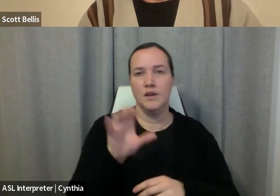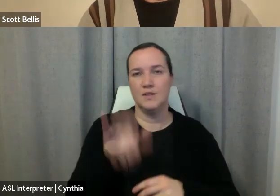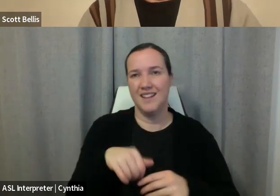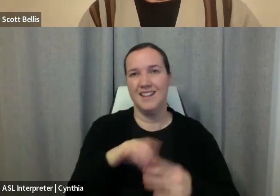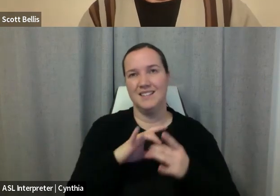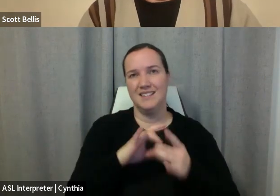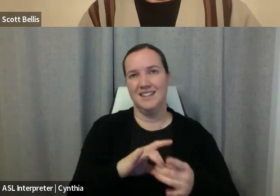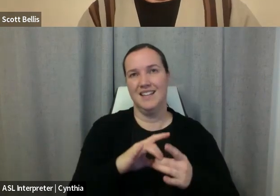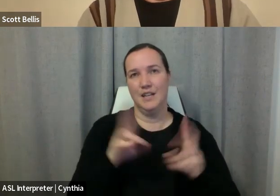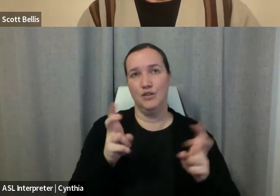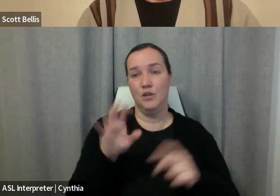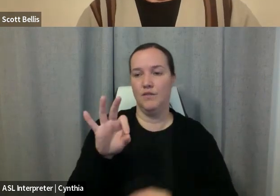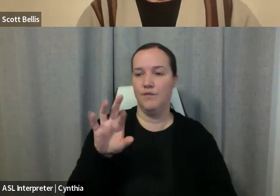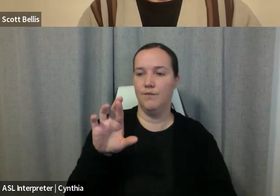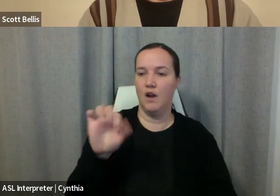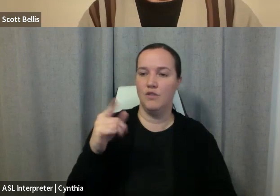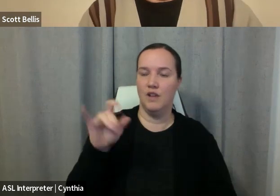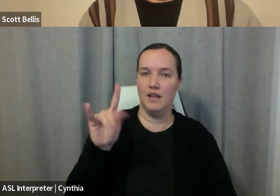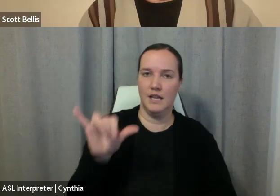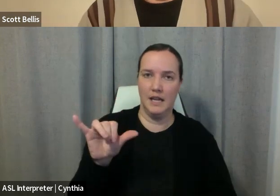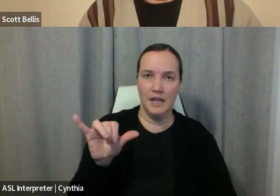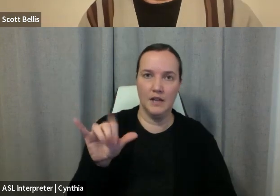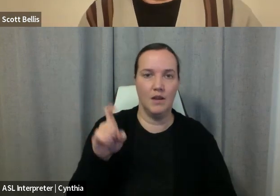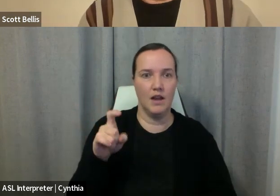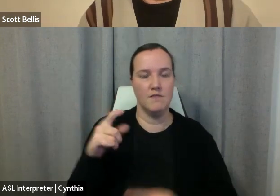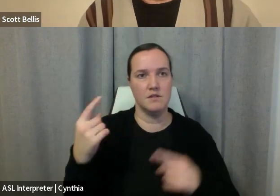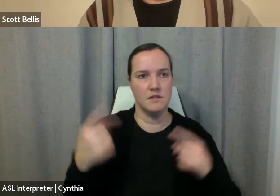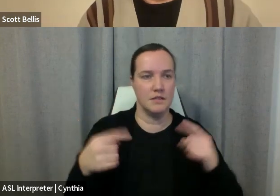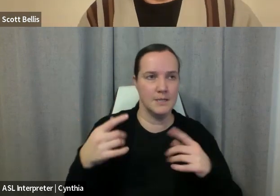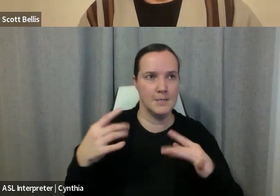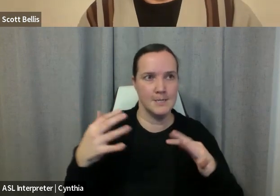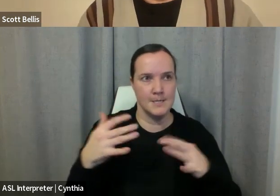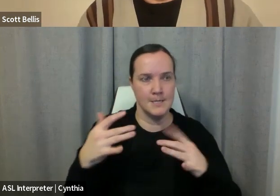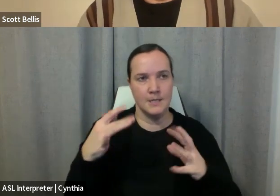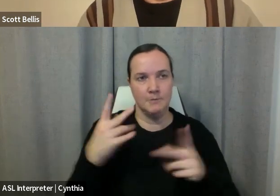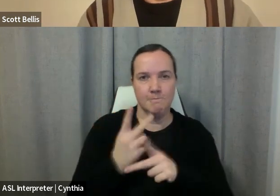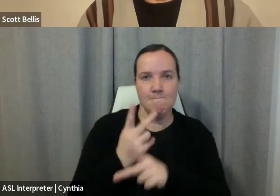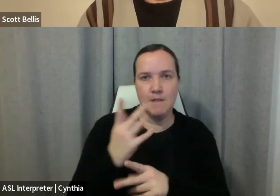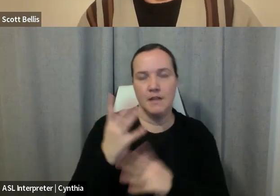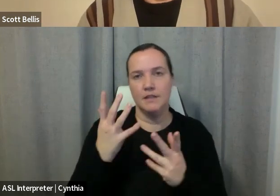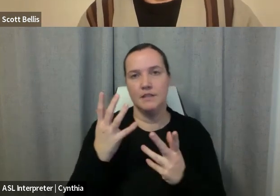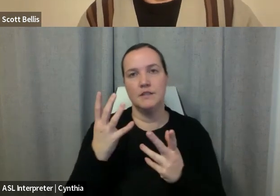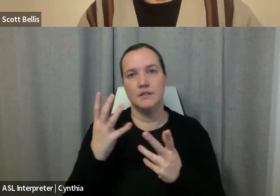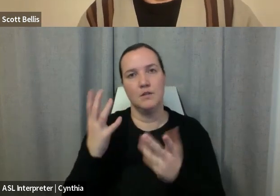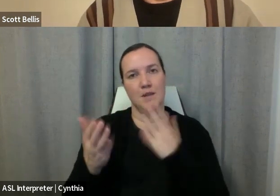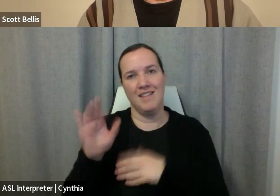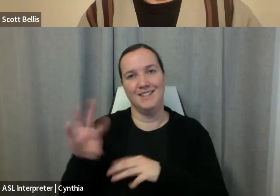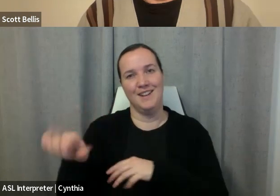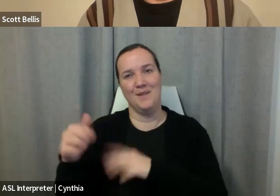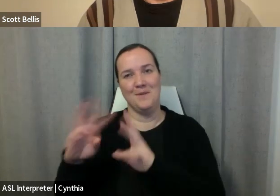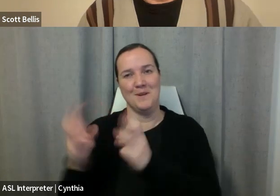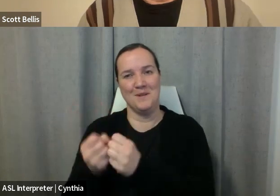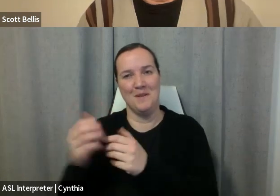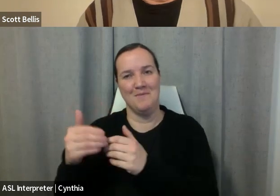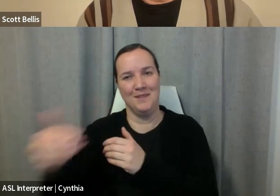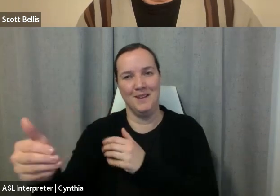fragility that can be things that we have to wrestle with, right? And unfortunately, that might be its own other workshop at some point down the line